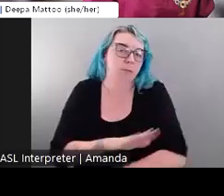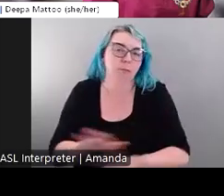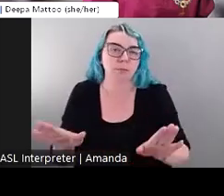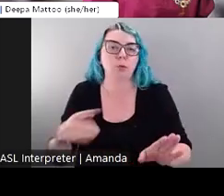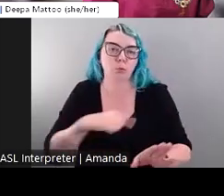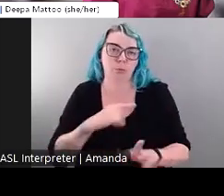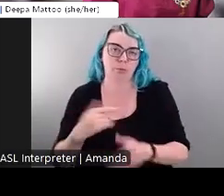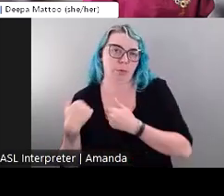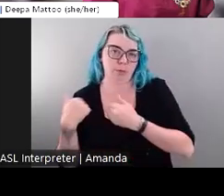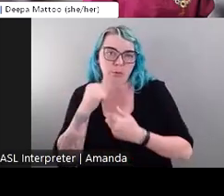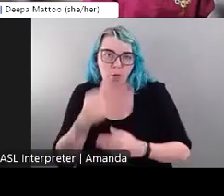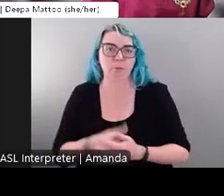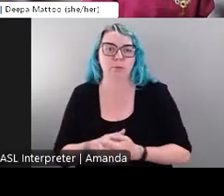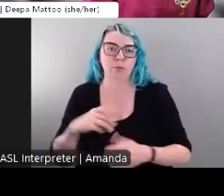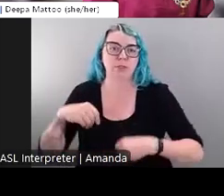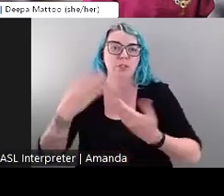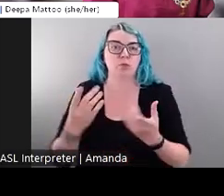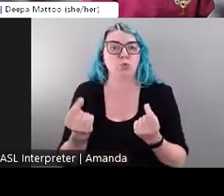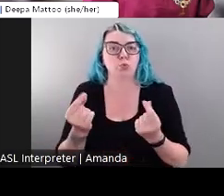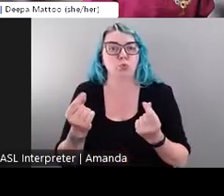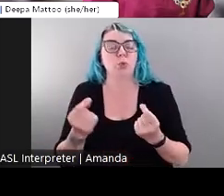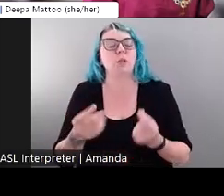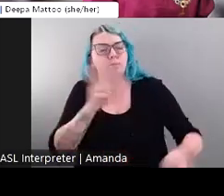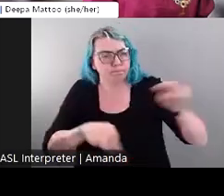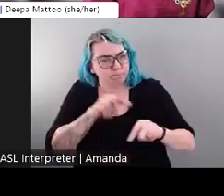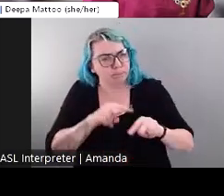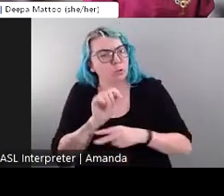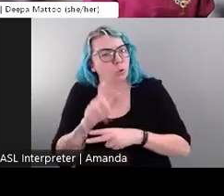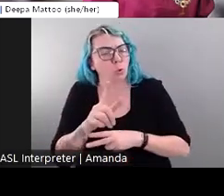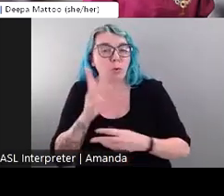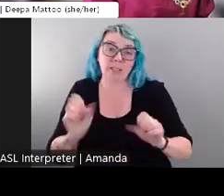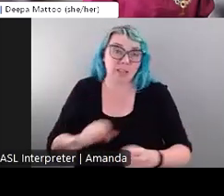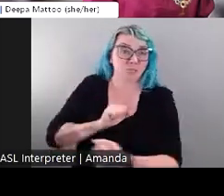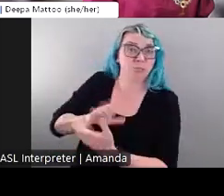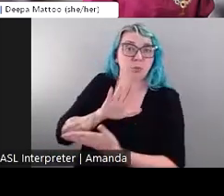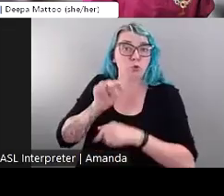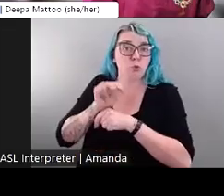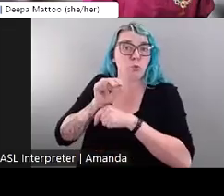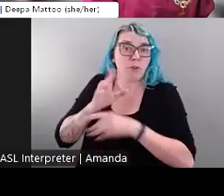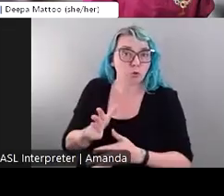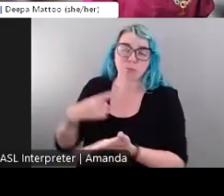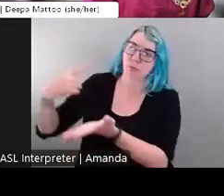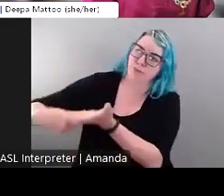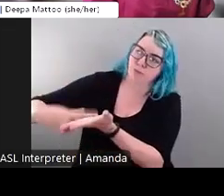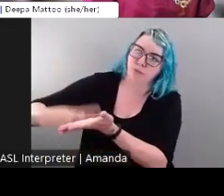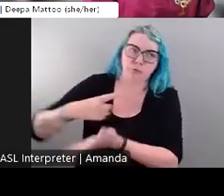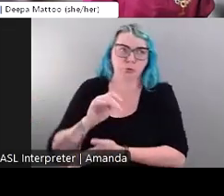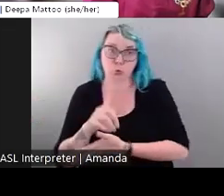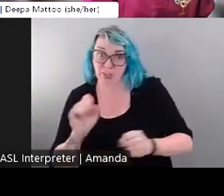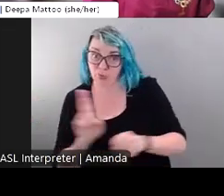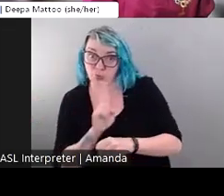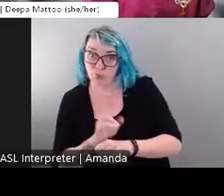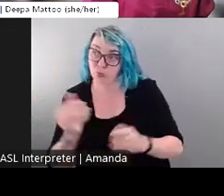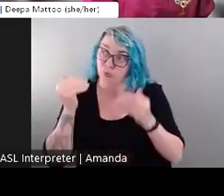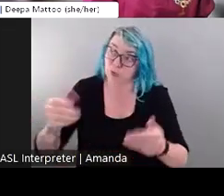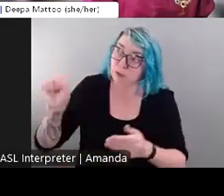make sure to consult with your supervisor. So I'm going to log out quickly. It's automatically logged me in. But what you will be taken to